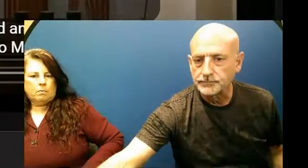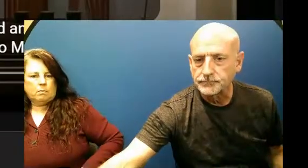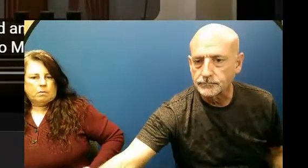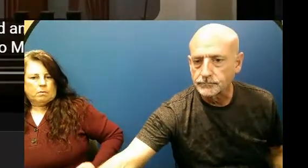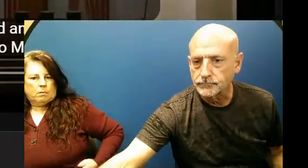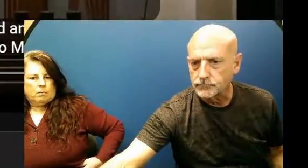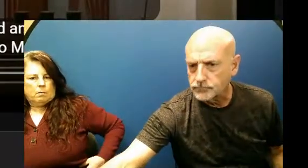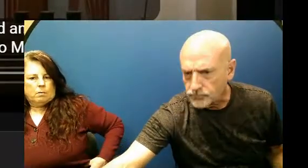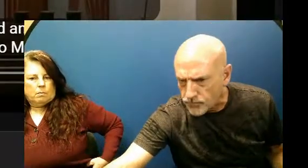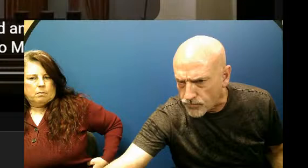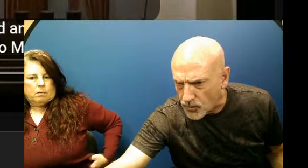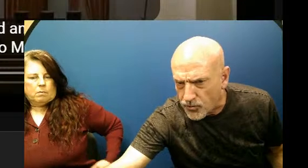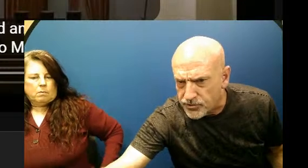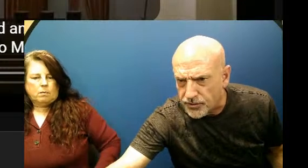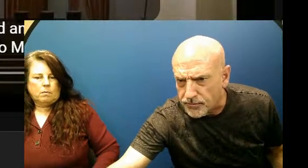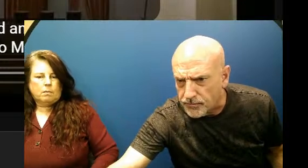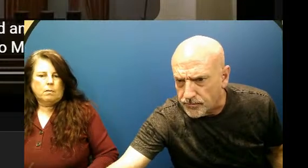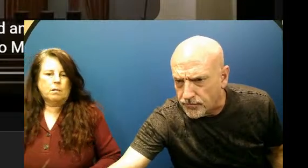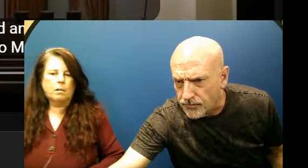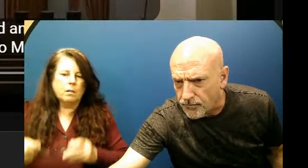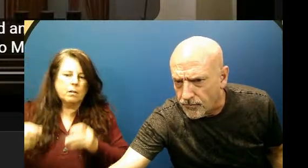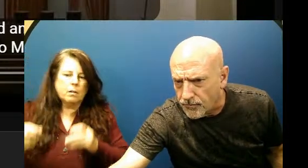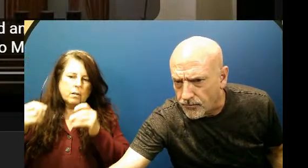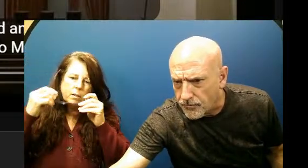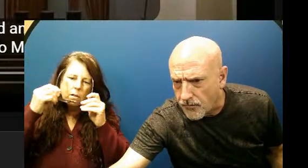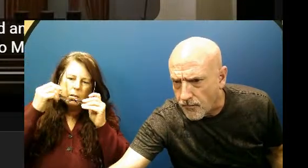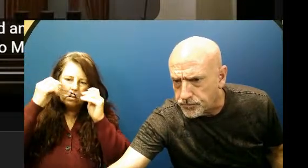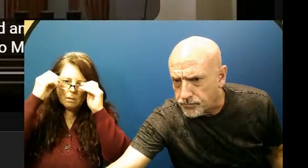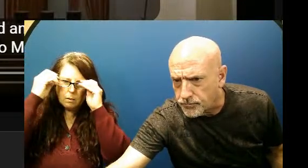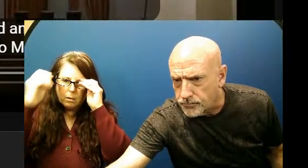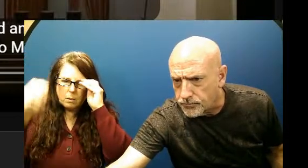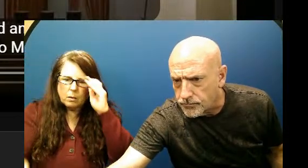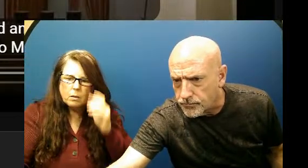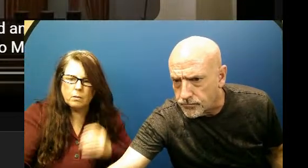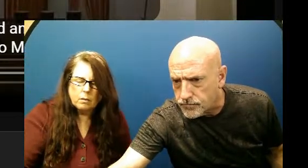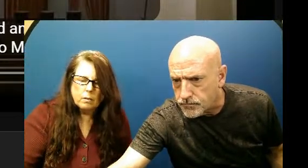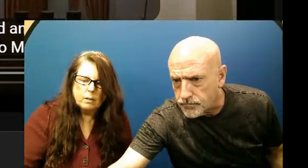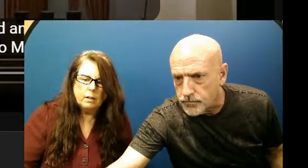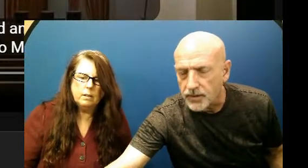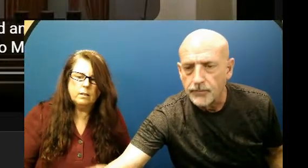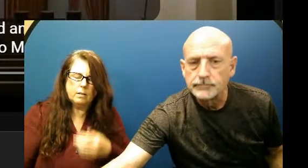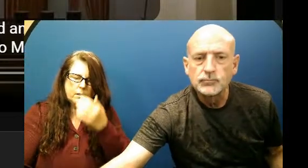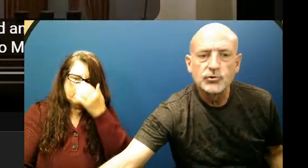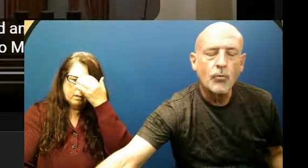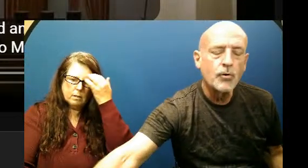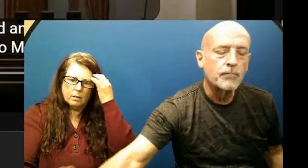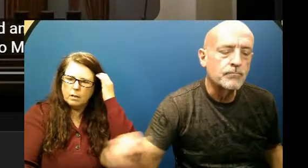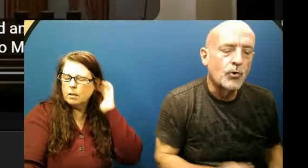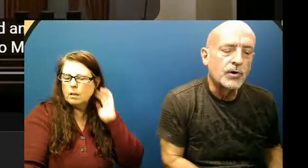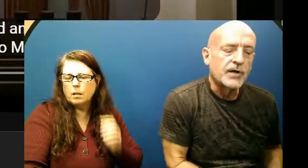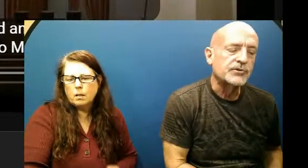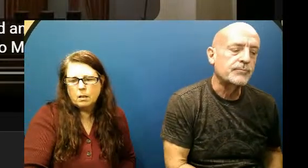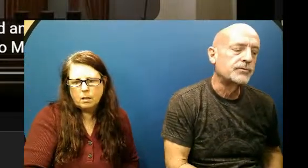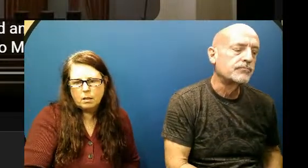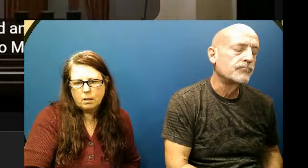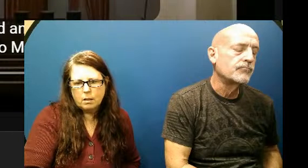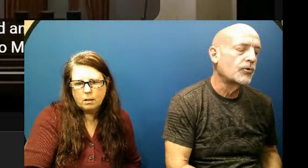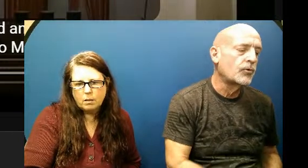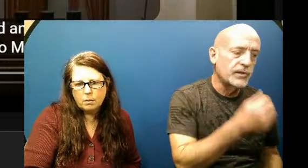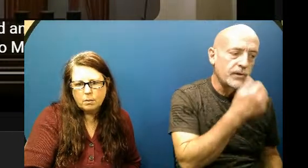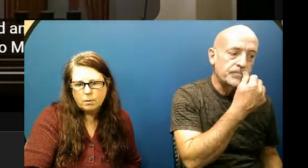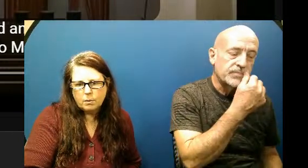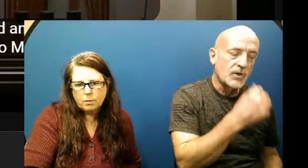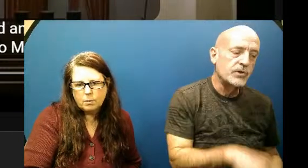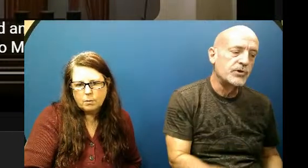Amendment burden here. As I said, the text of the statute regulates our speech, and then you point out ownership. So I want to point out something